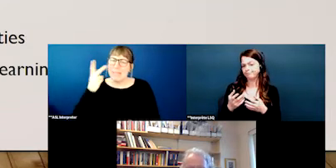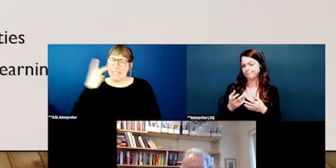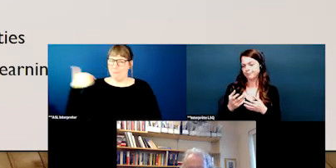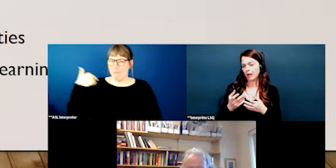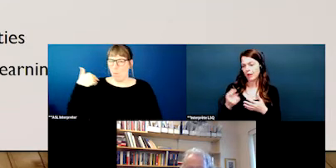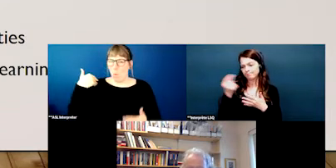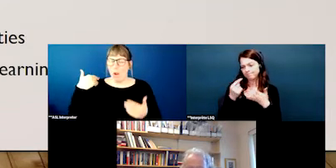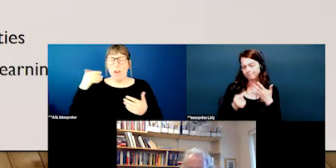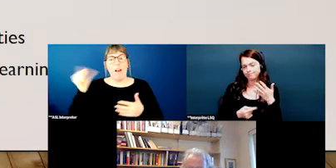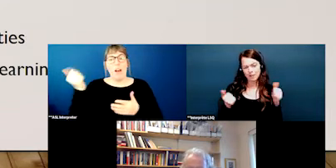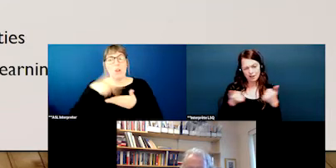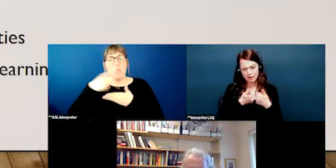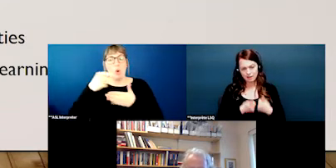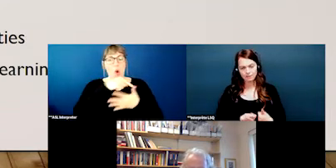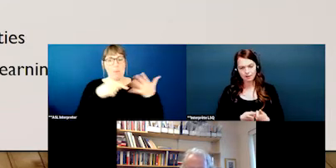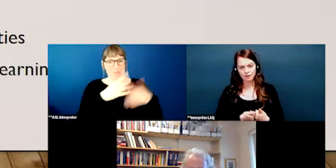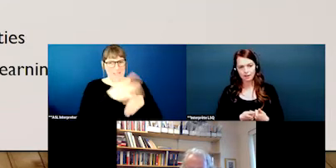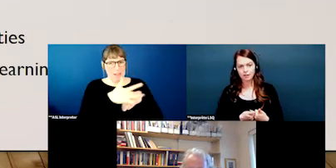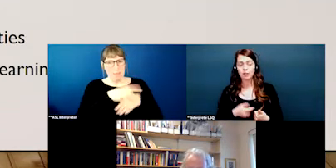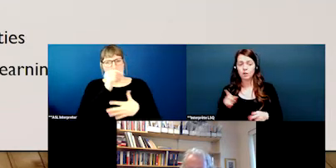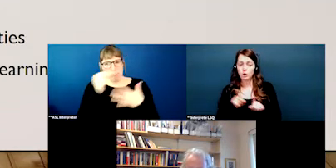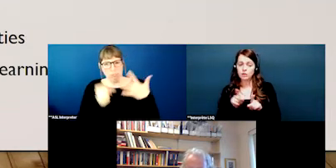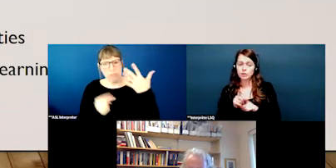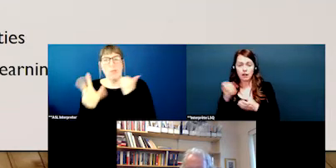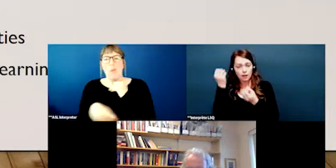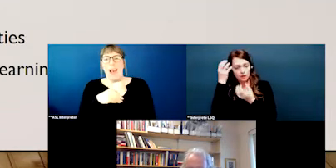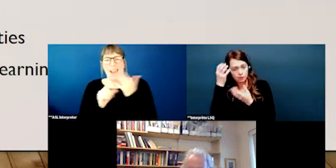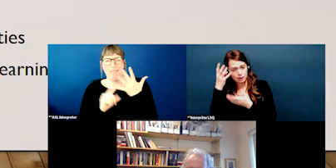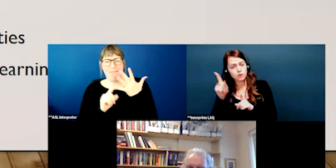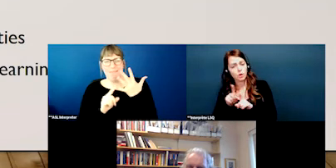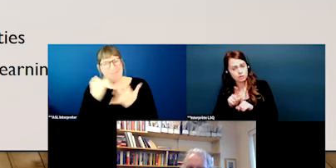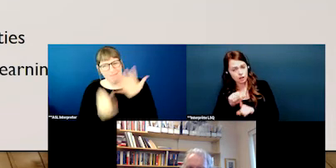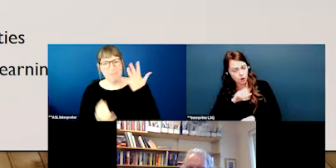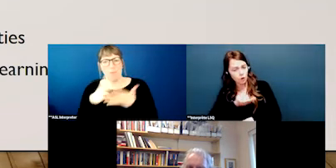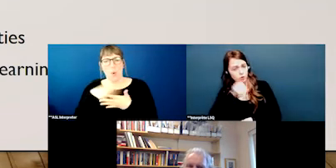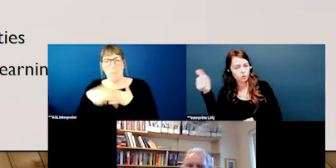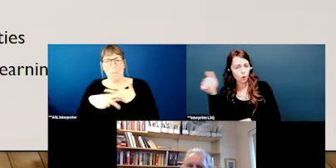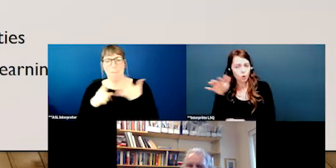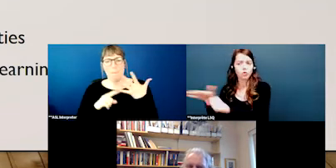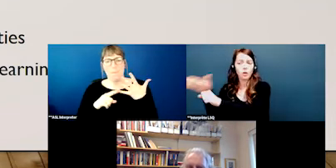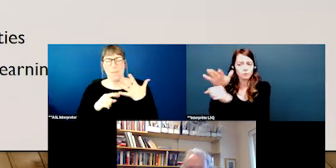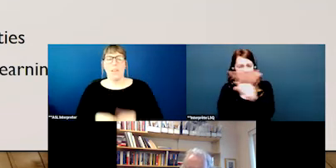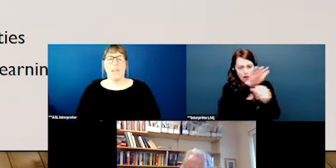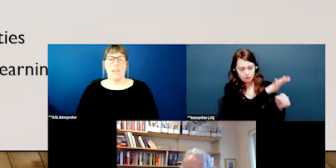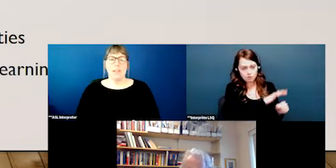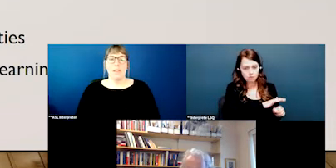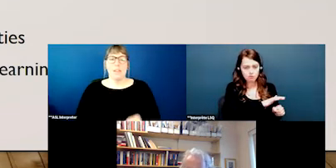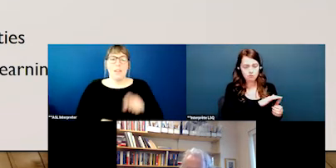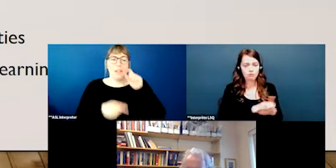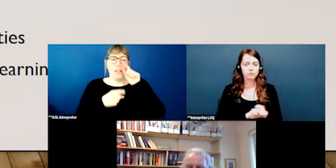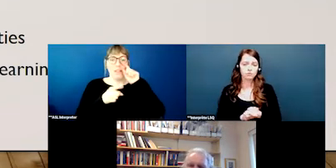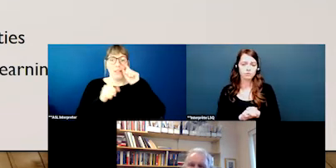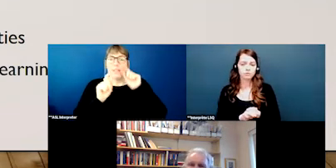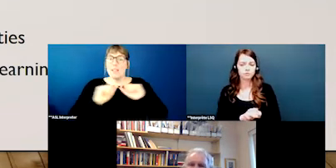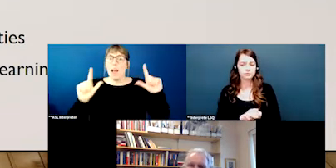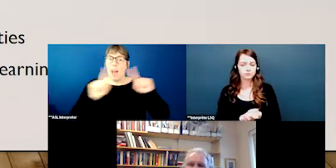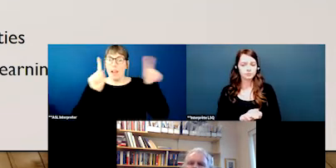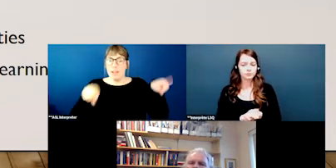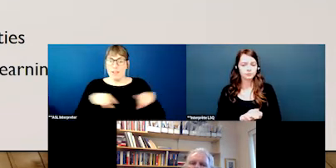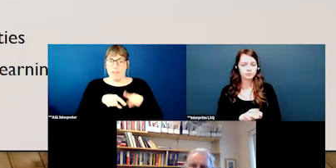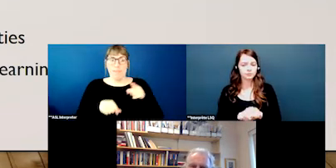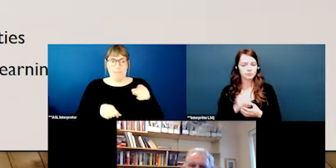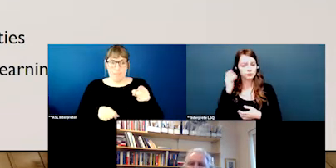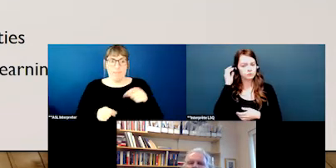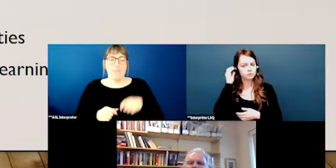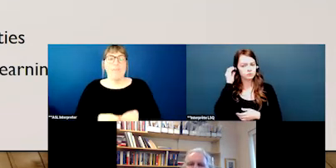available in other areas. But these are this slide shows a lot of the items